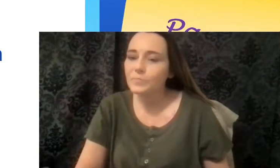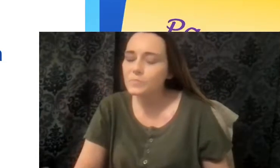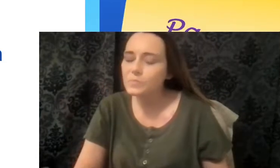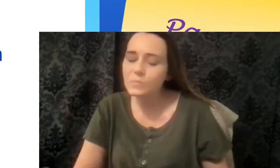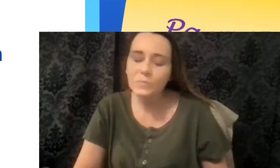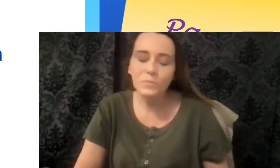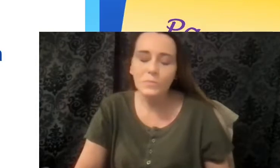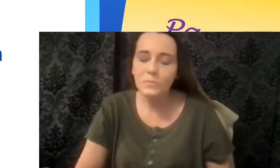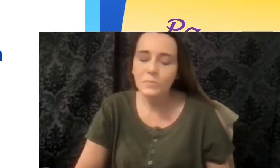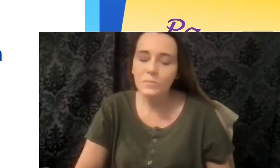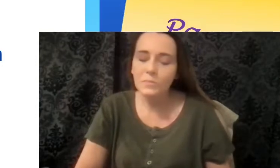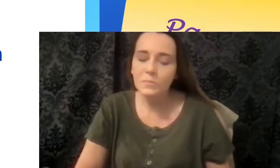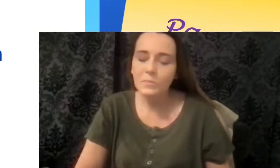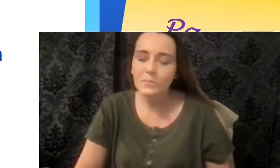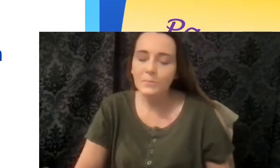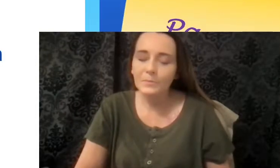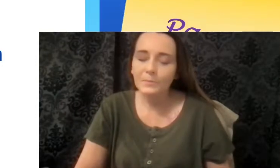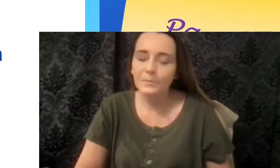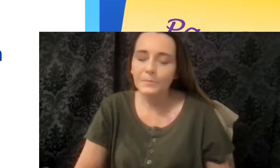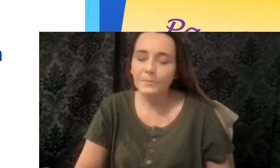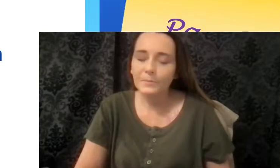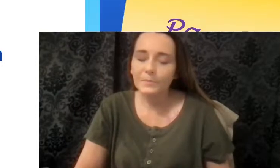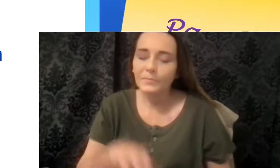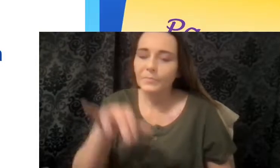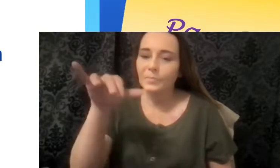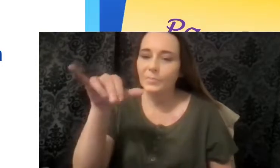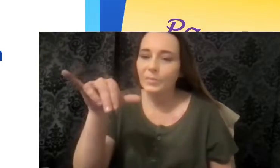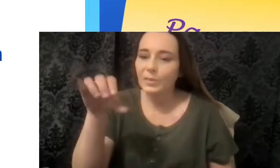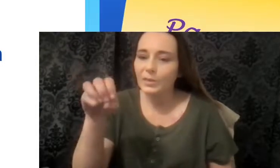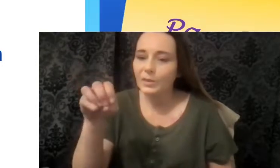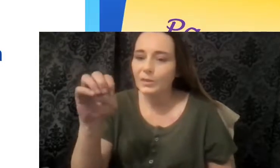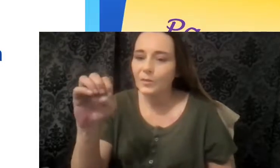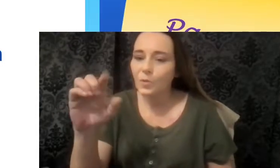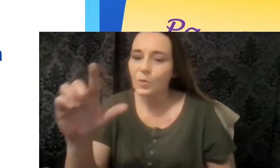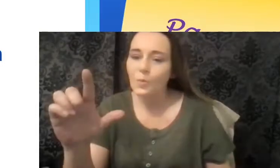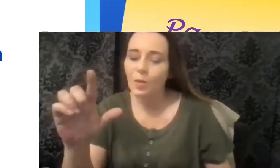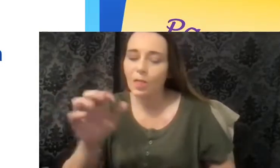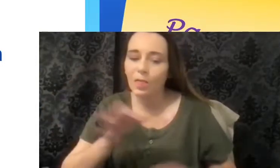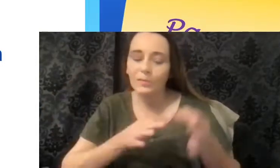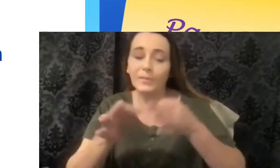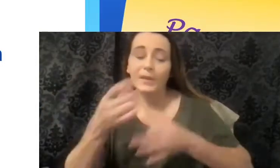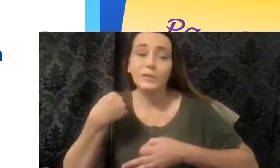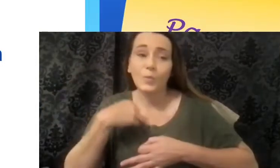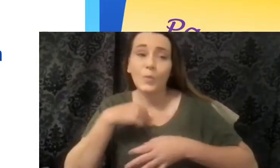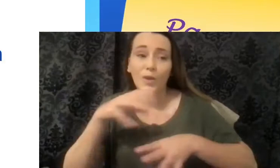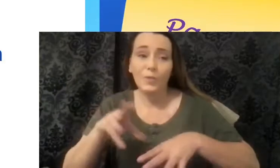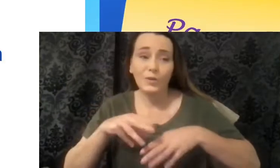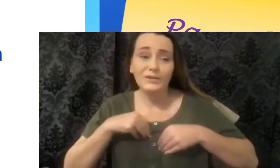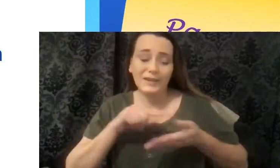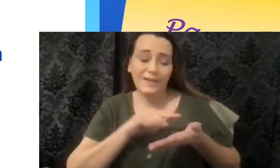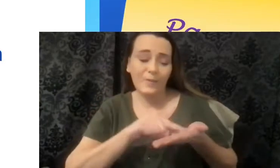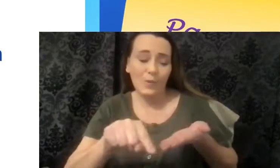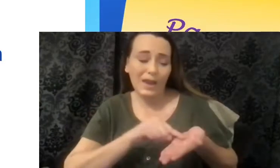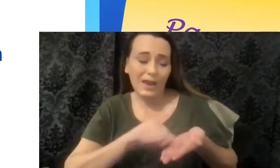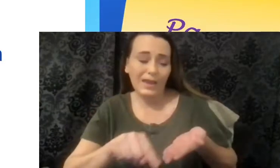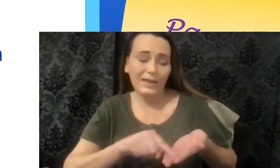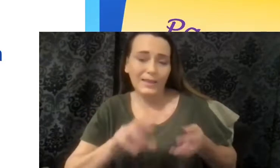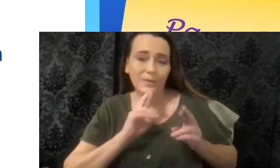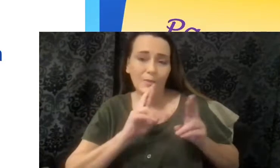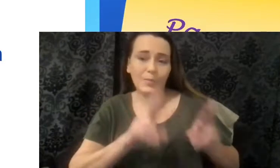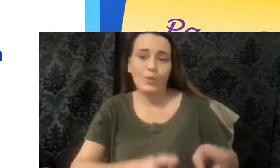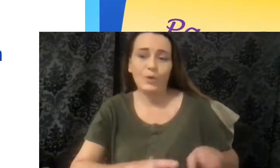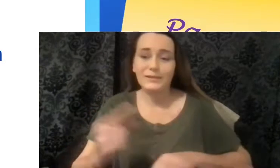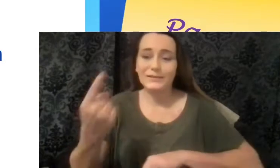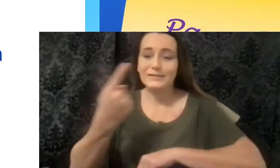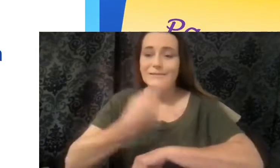just expand on that we do get weekly reports, and it's actually day by